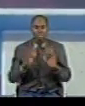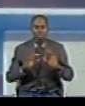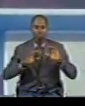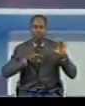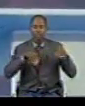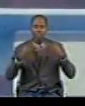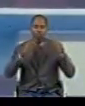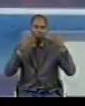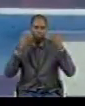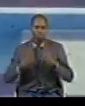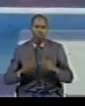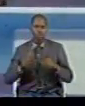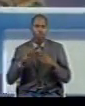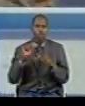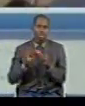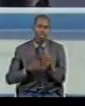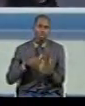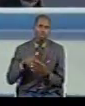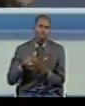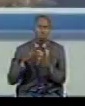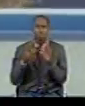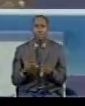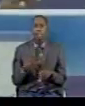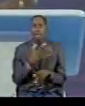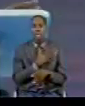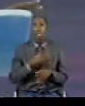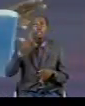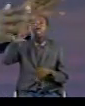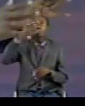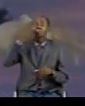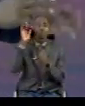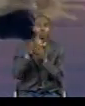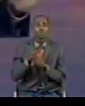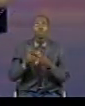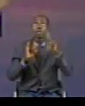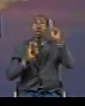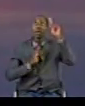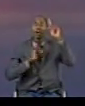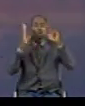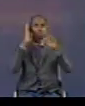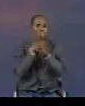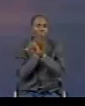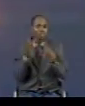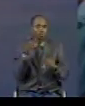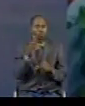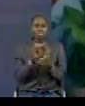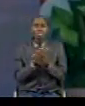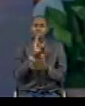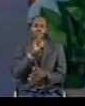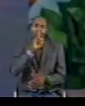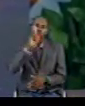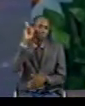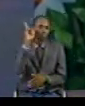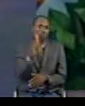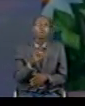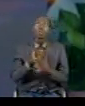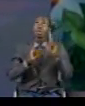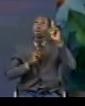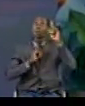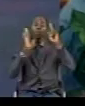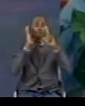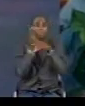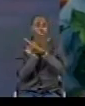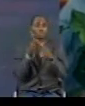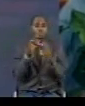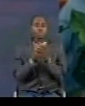he says, I will save you. That's guaranteed. I will deliver you. That's guaranteed. And then